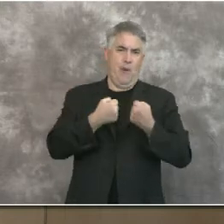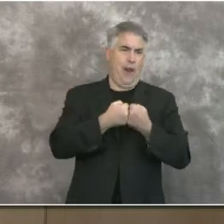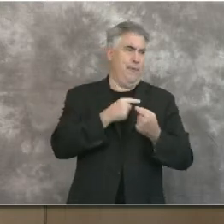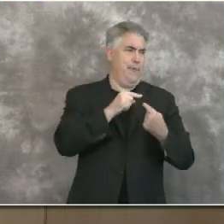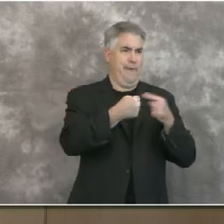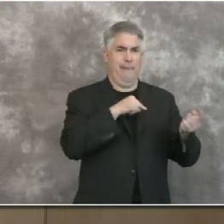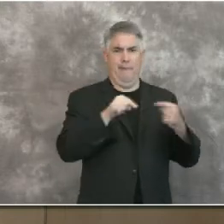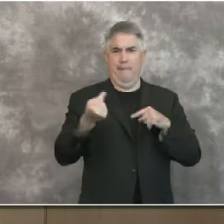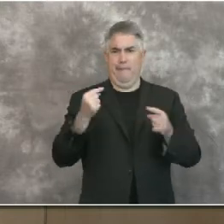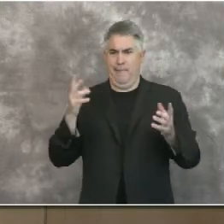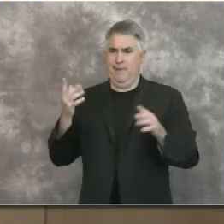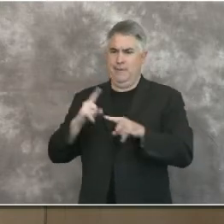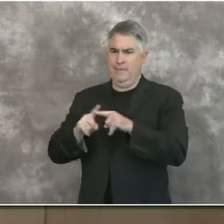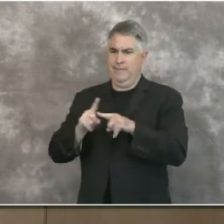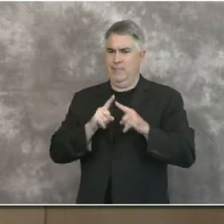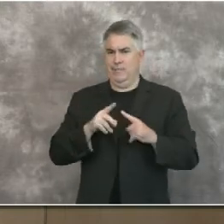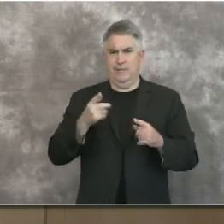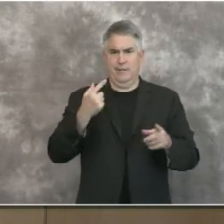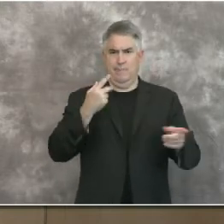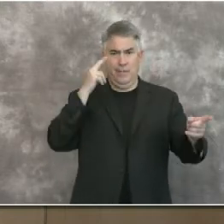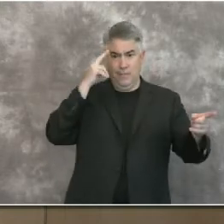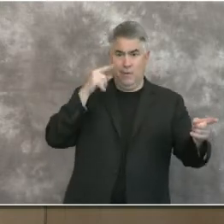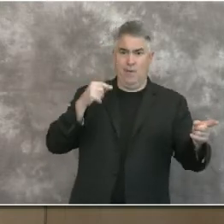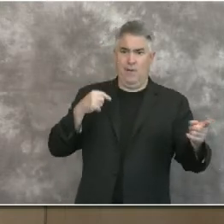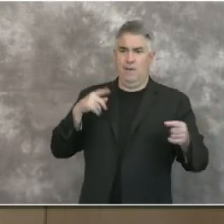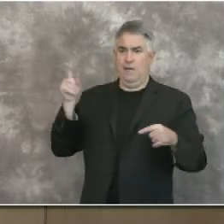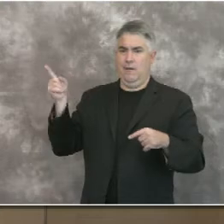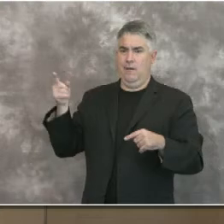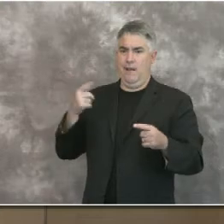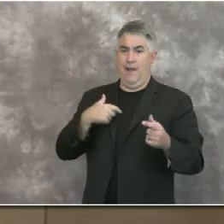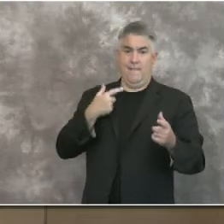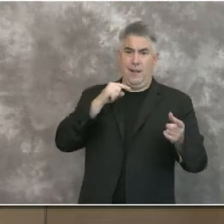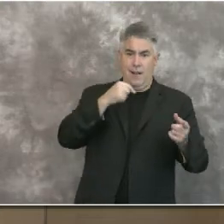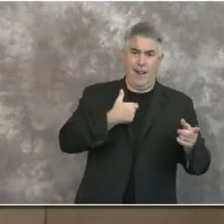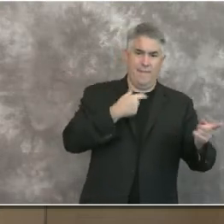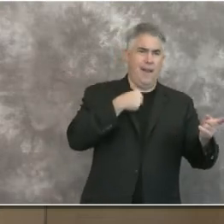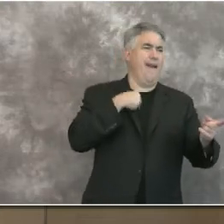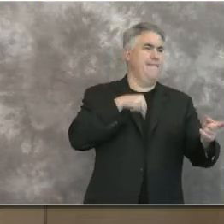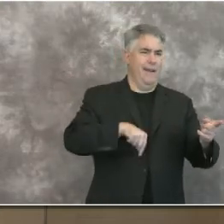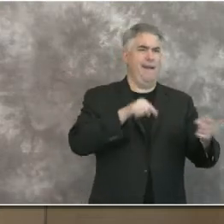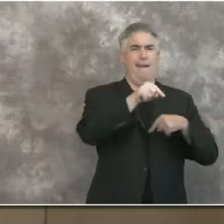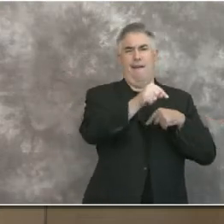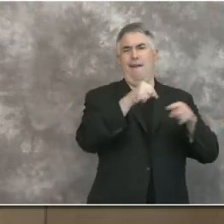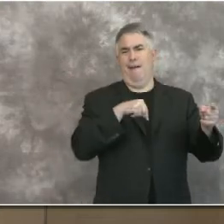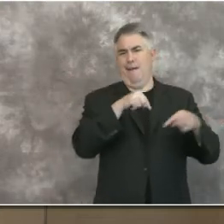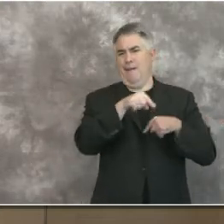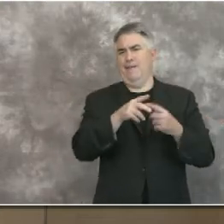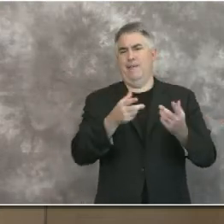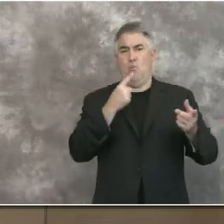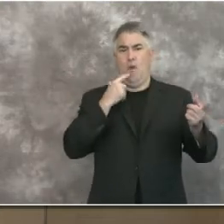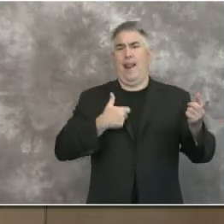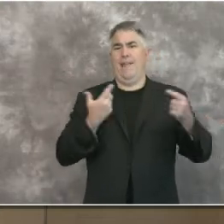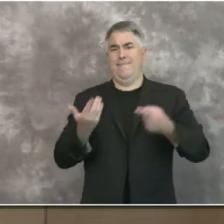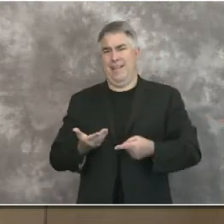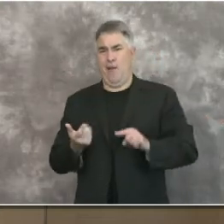in Mexico. People live in Mexico, have family in the United States. So